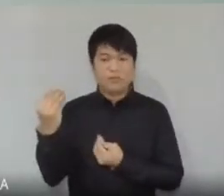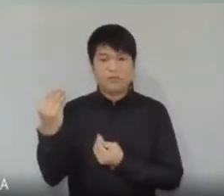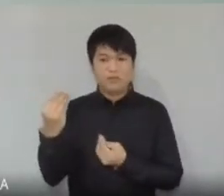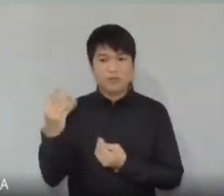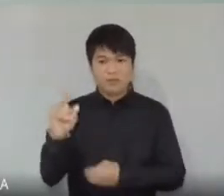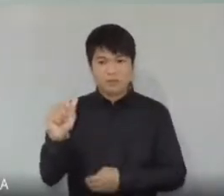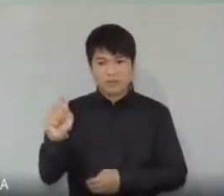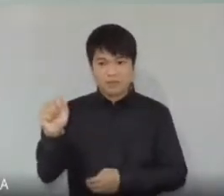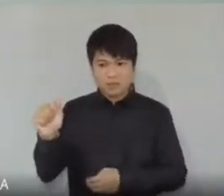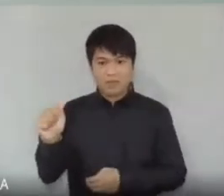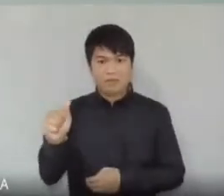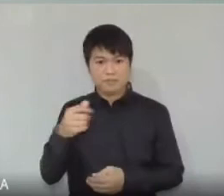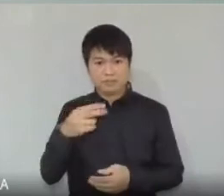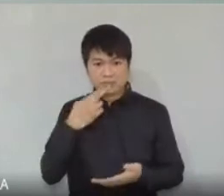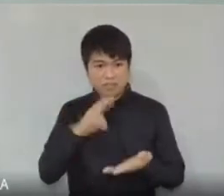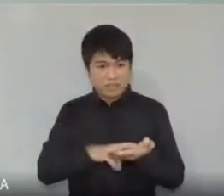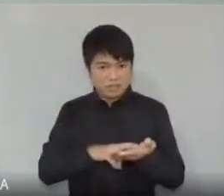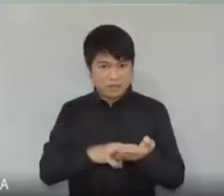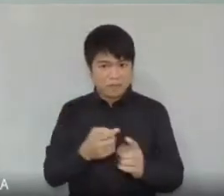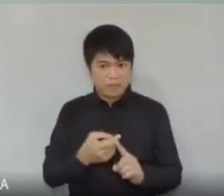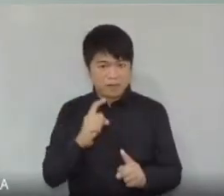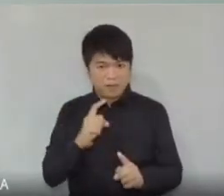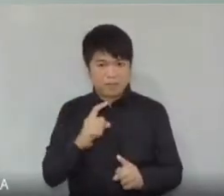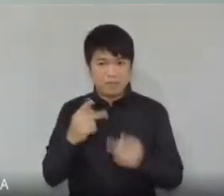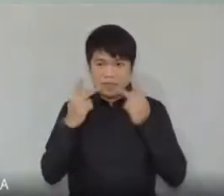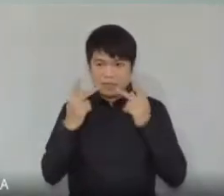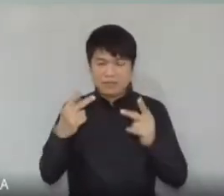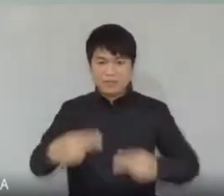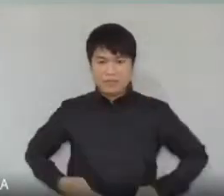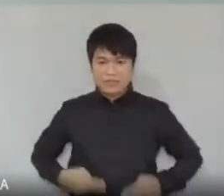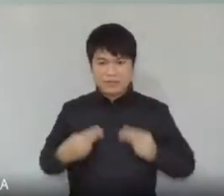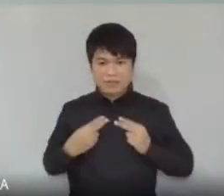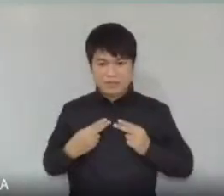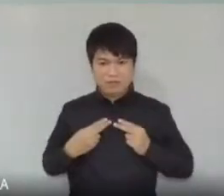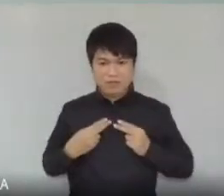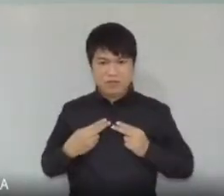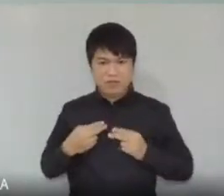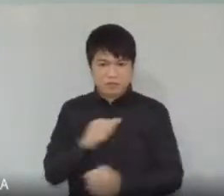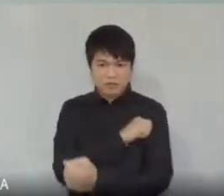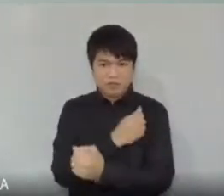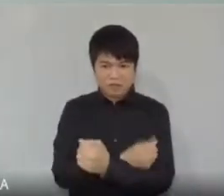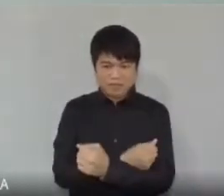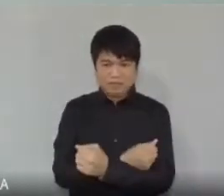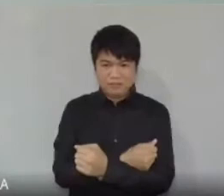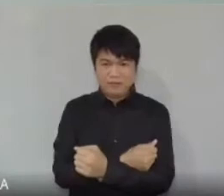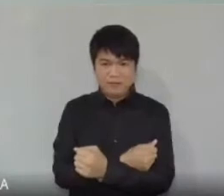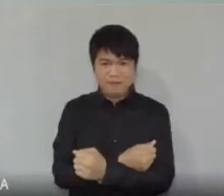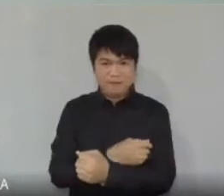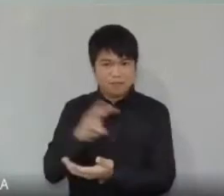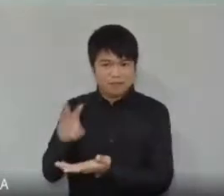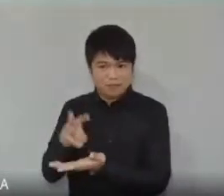demonstrated to me in the early 2000s when I was doing my second masteral in